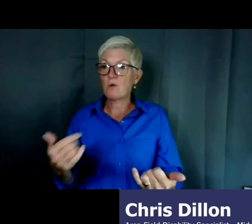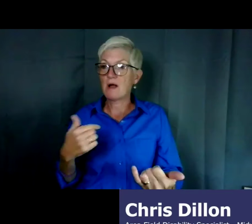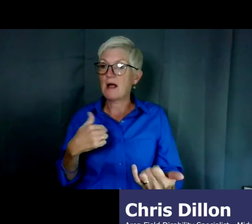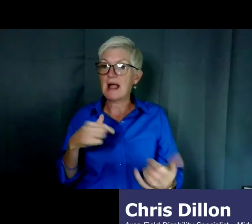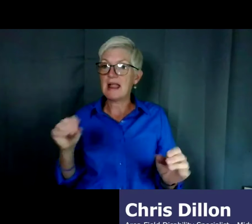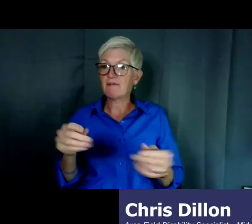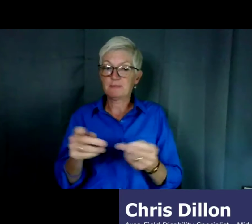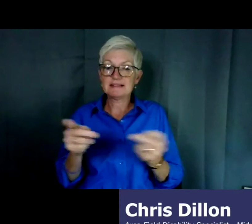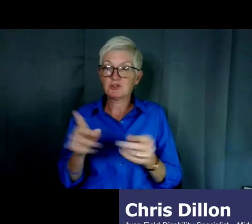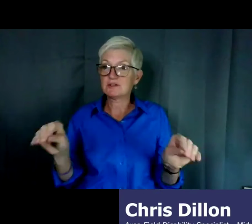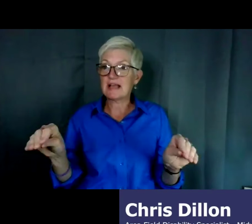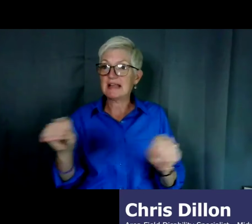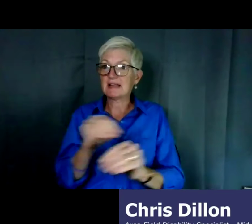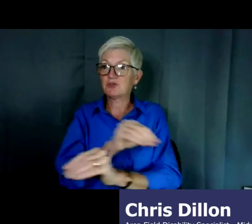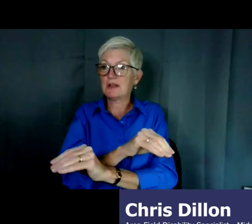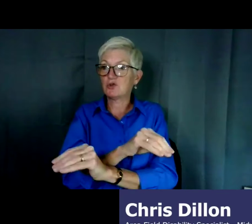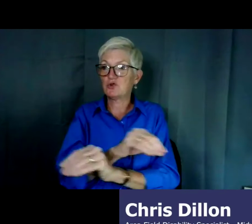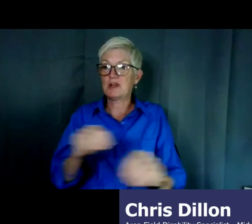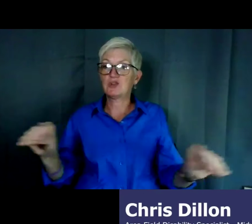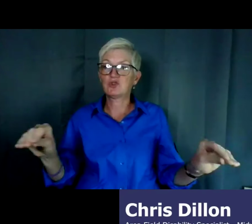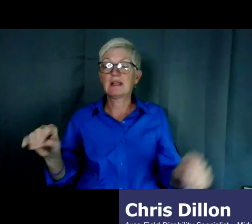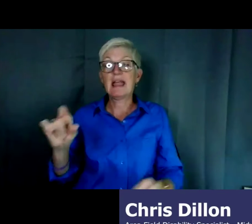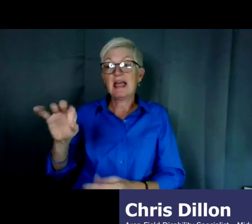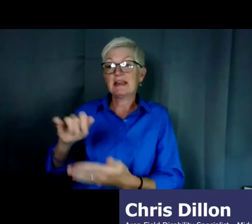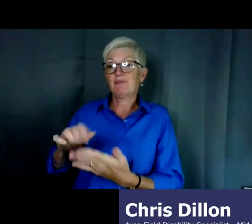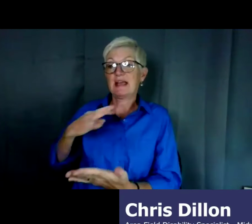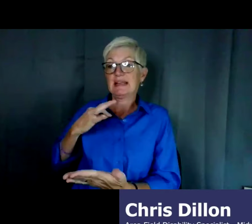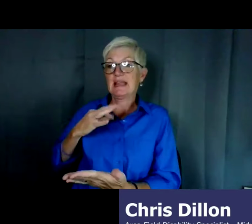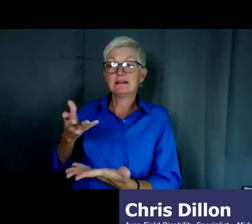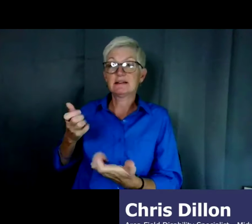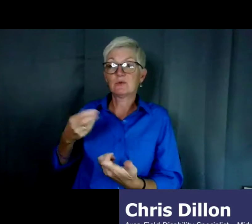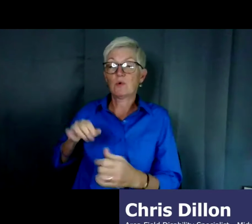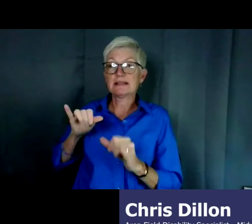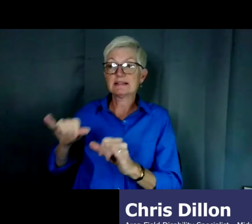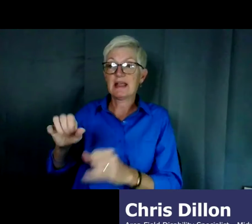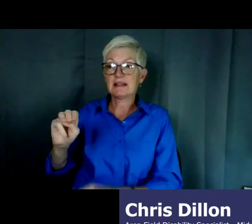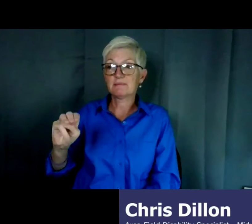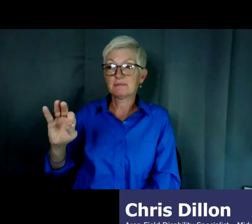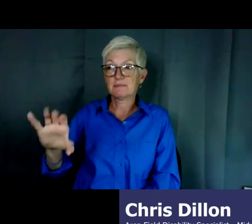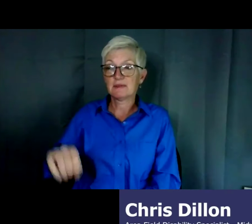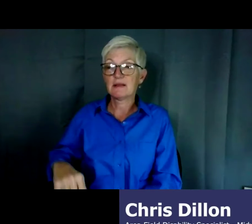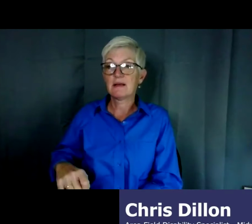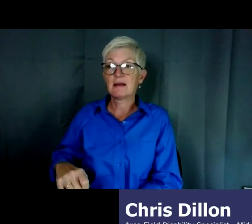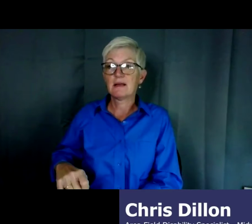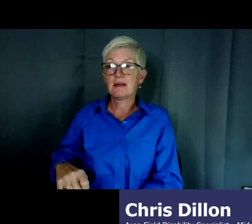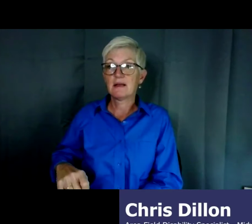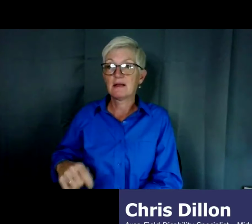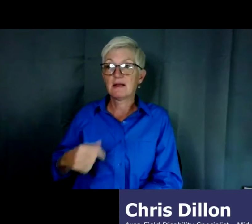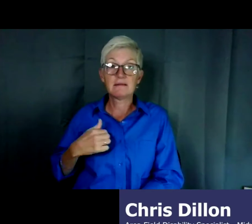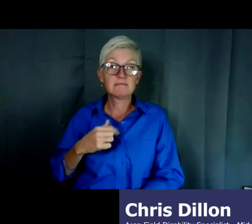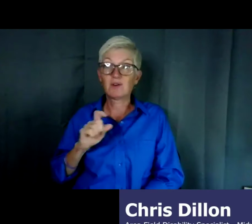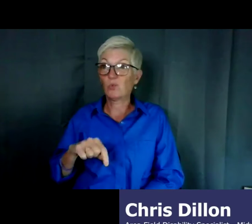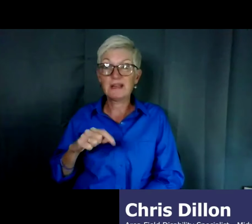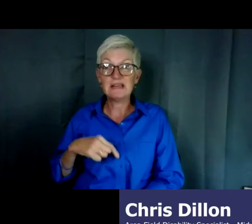interchangeable positions. If the candidate does not want to stay at the micro-fulfillment center, we need pharmacy